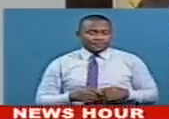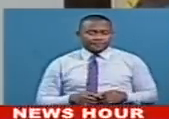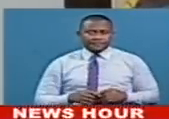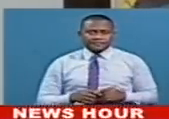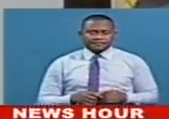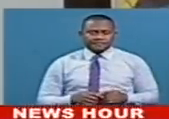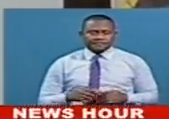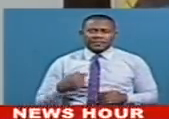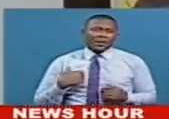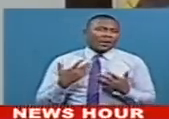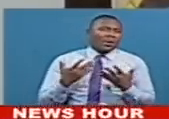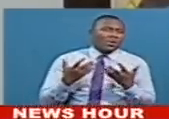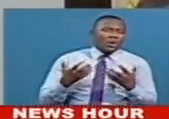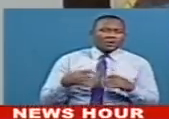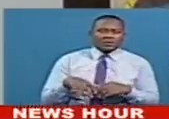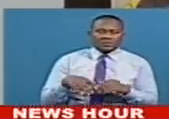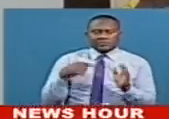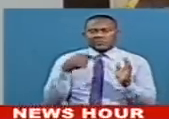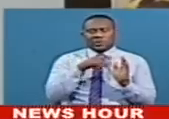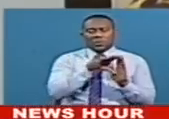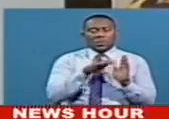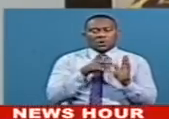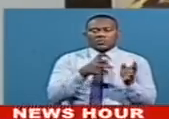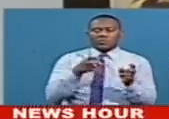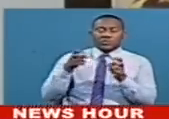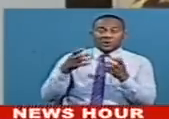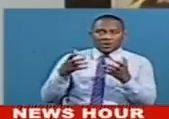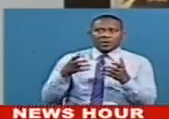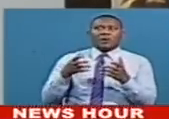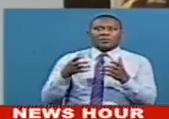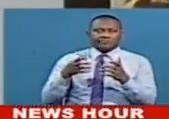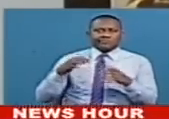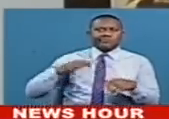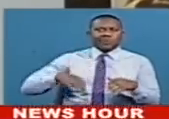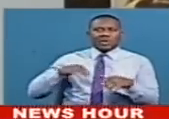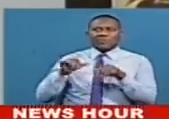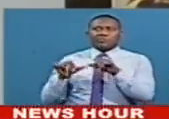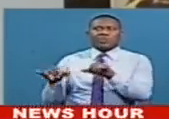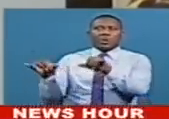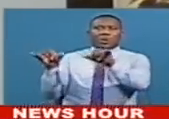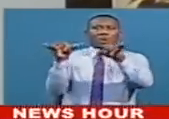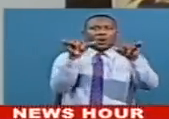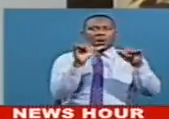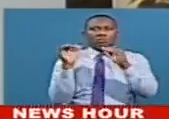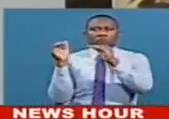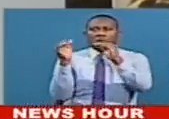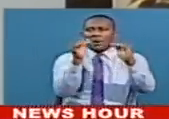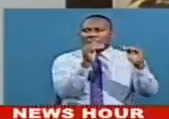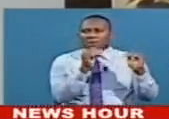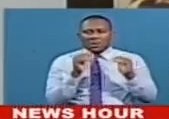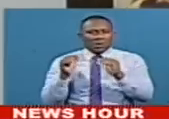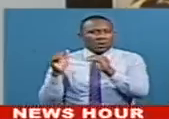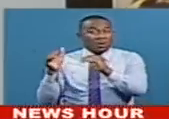the Constitution, which require an even spread of the distribution of the nation's resources and